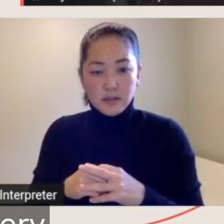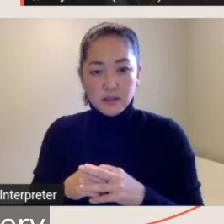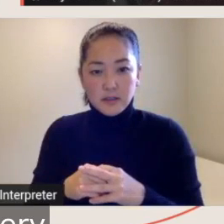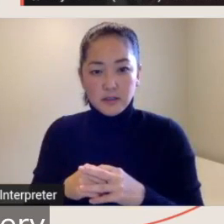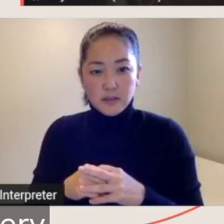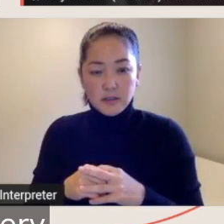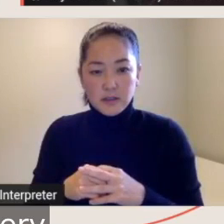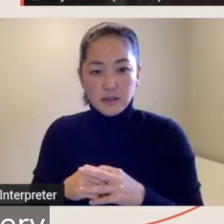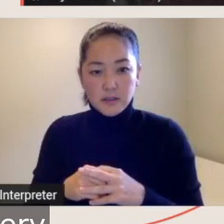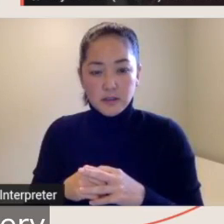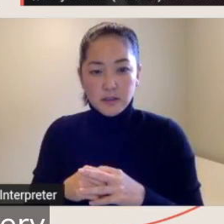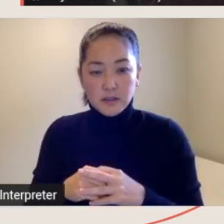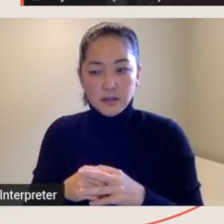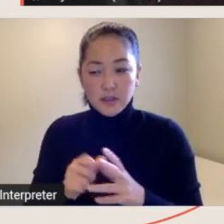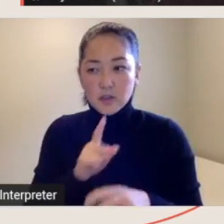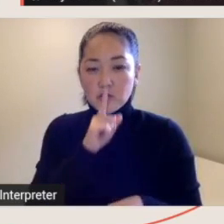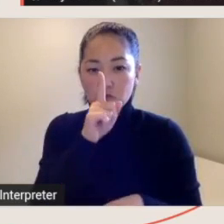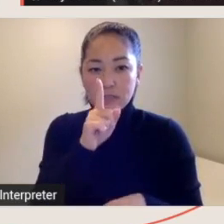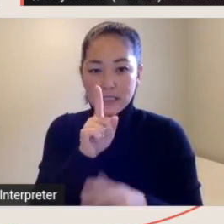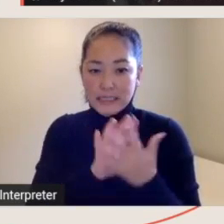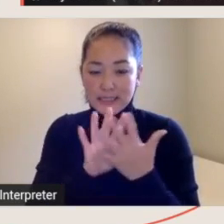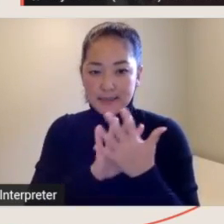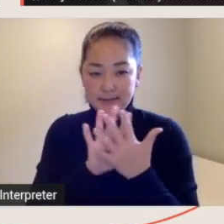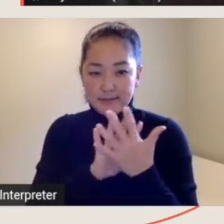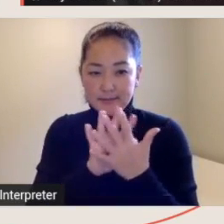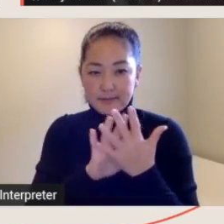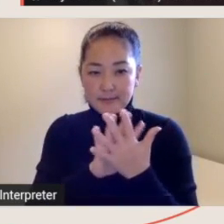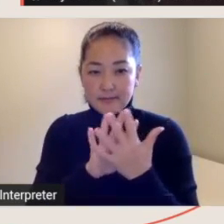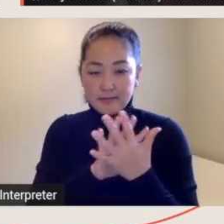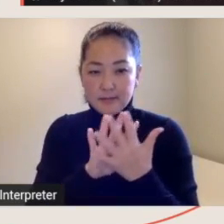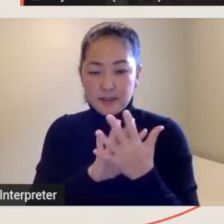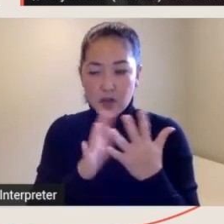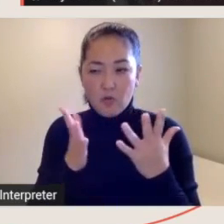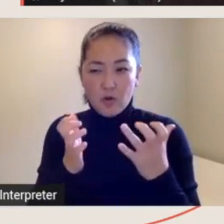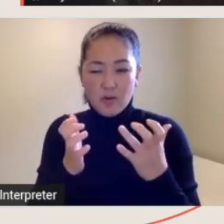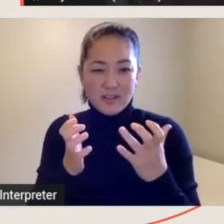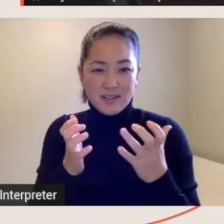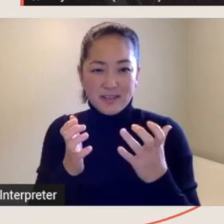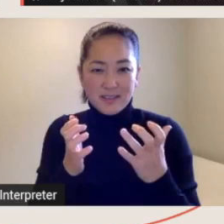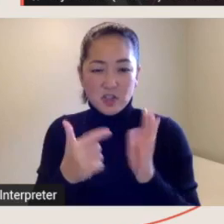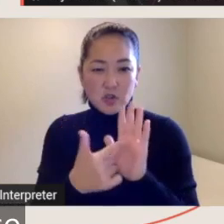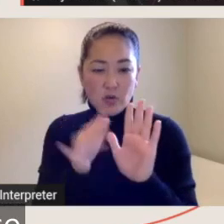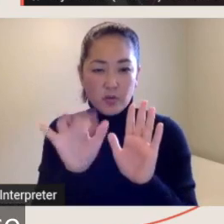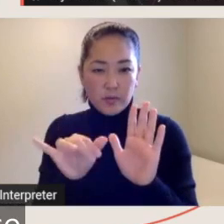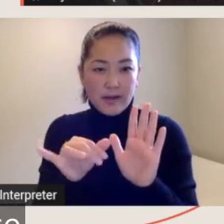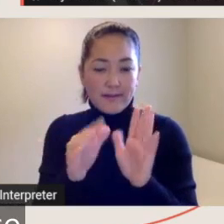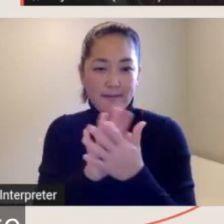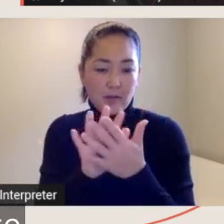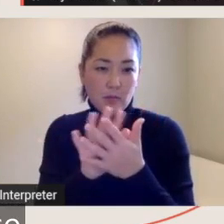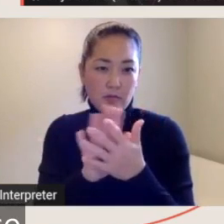outlined like very mysteriously, of course. And we wanted to leave this in the film and